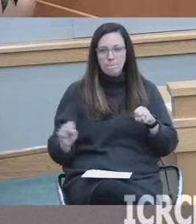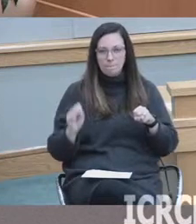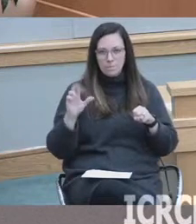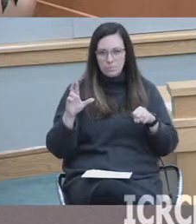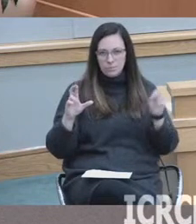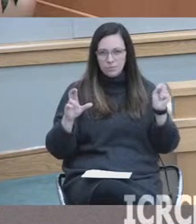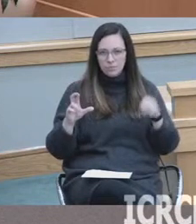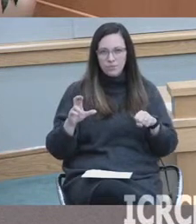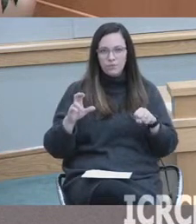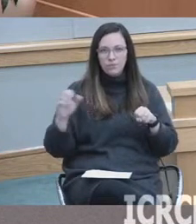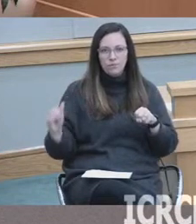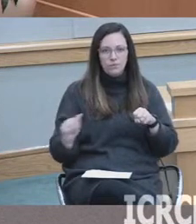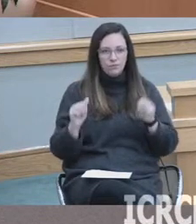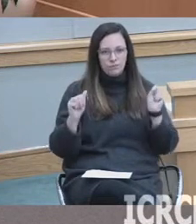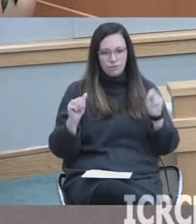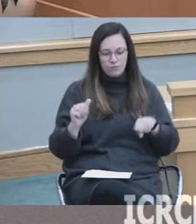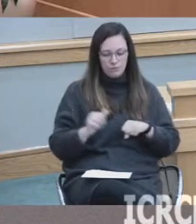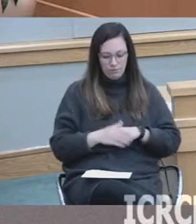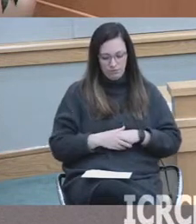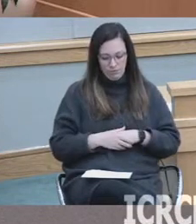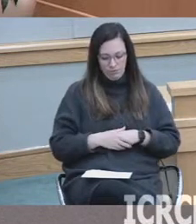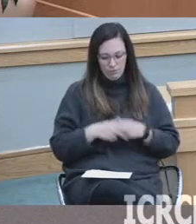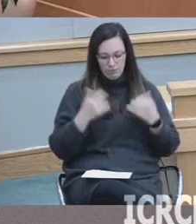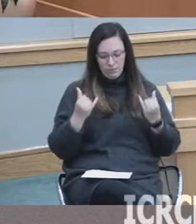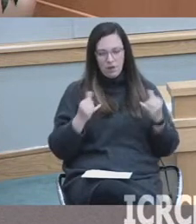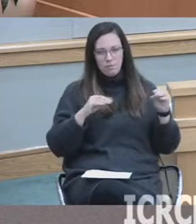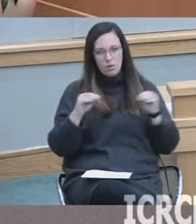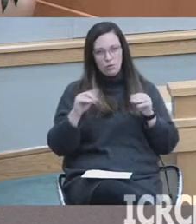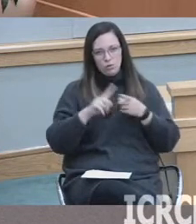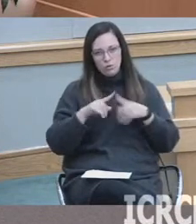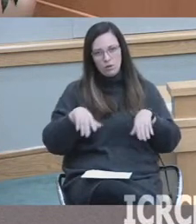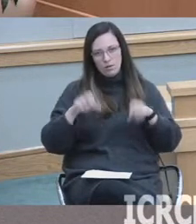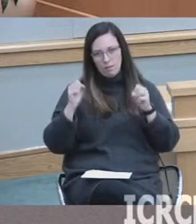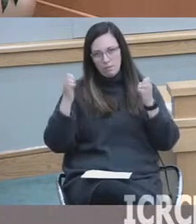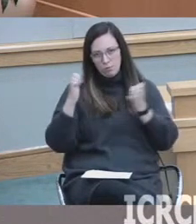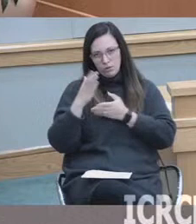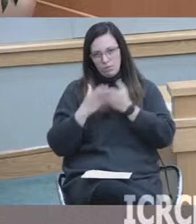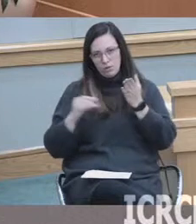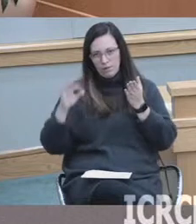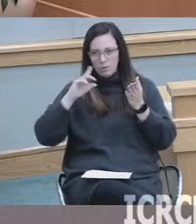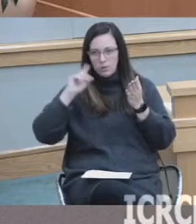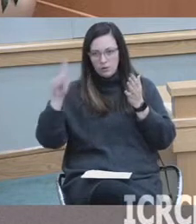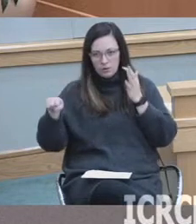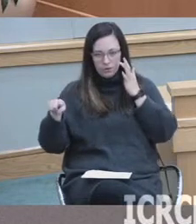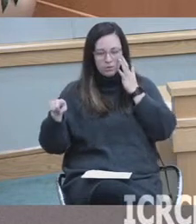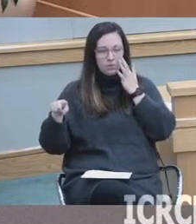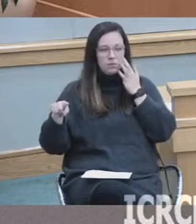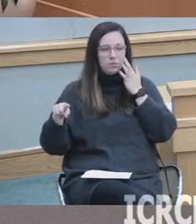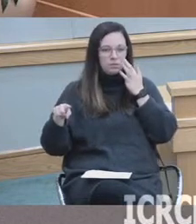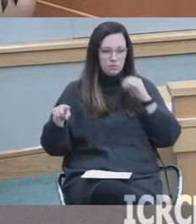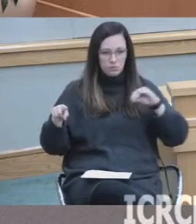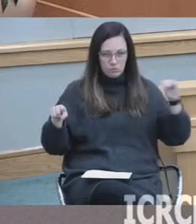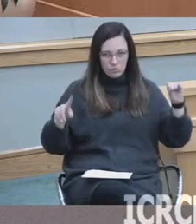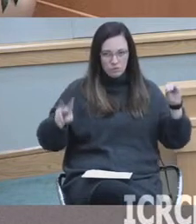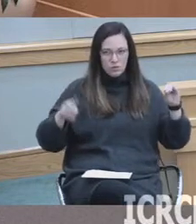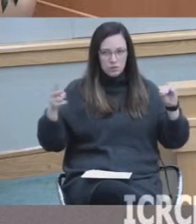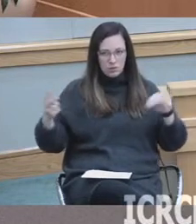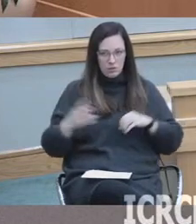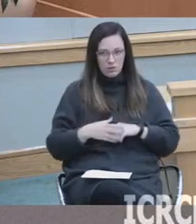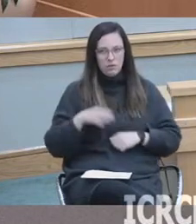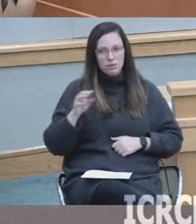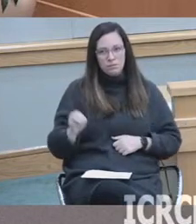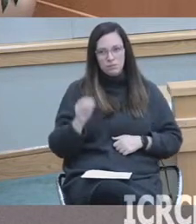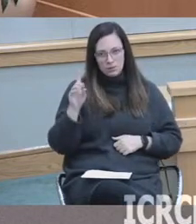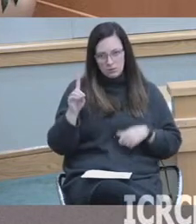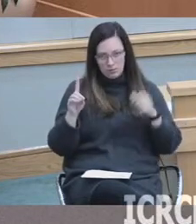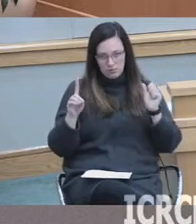Robertson. Yes. Mr. Albrecht. Yes. Now may I have a motion to adopt the emergency clause of the ordinance? So moved. Second. Ms.